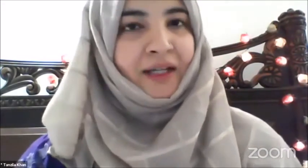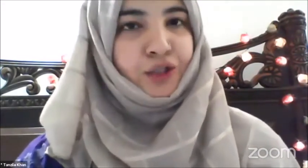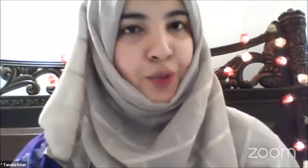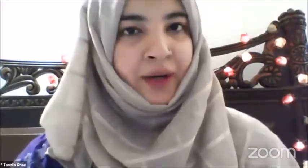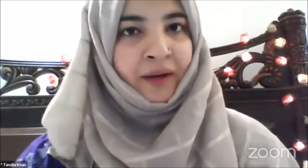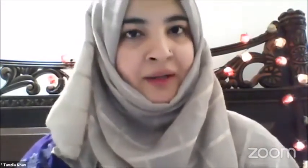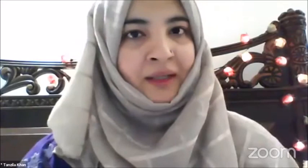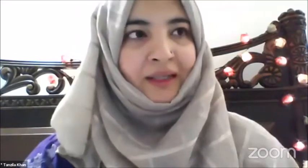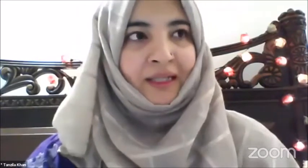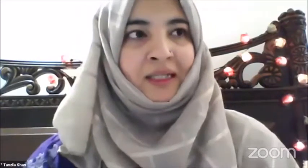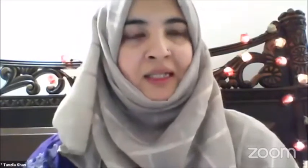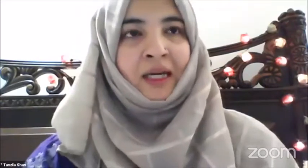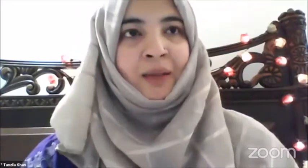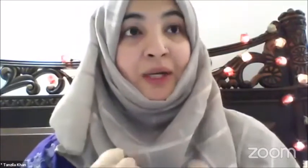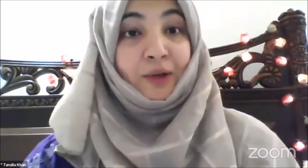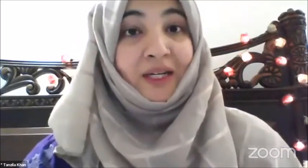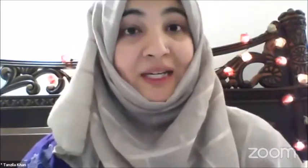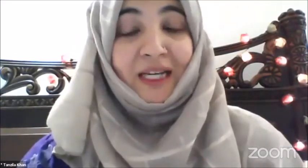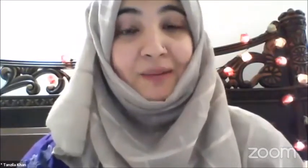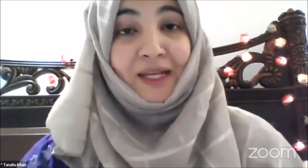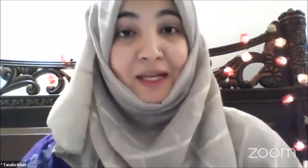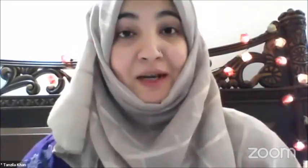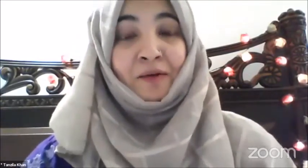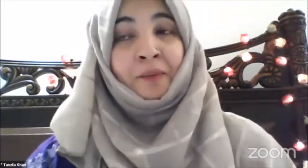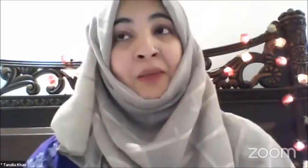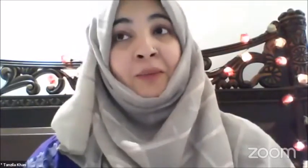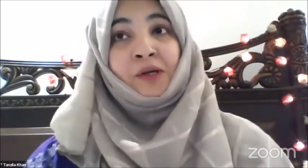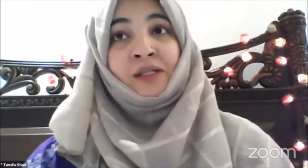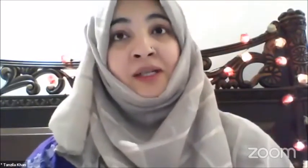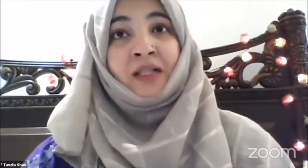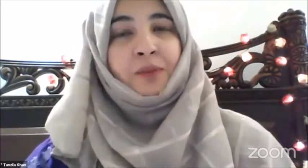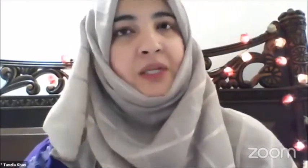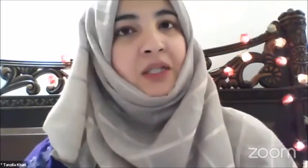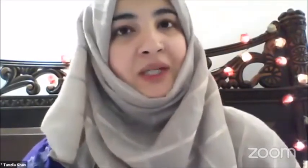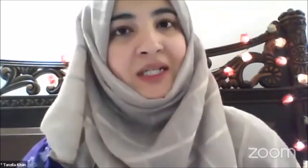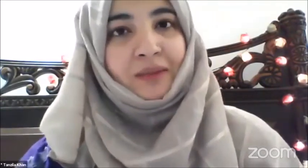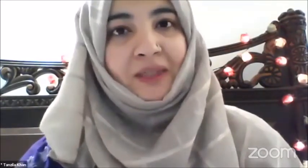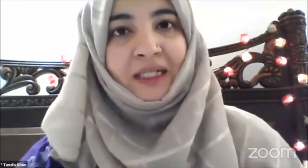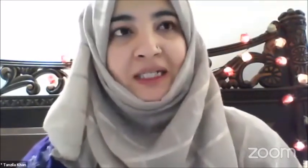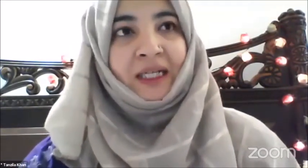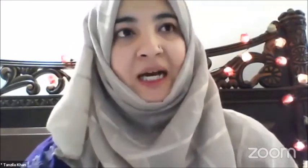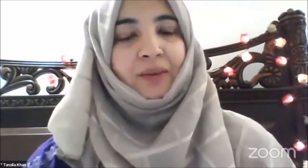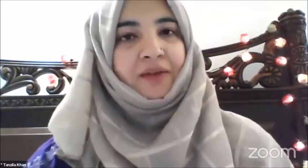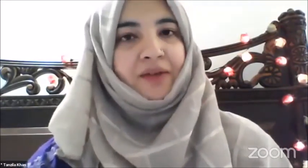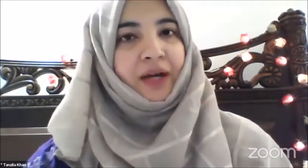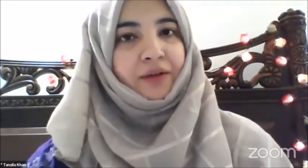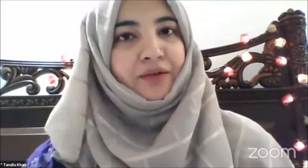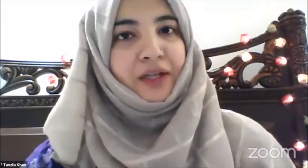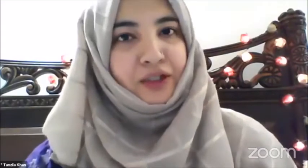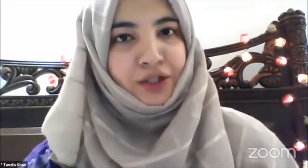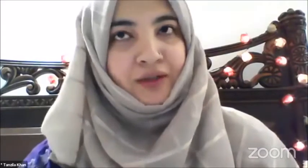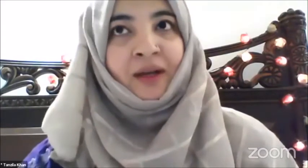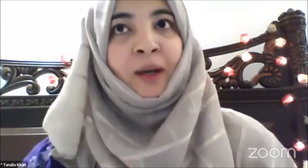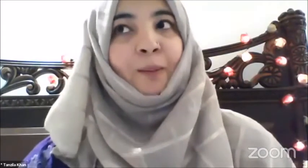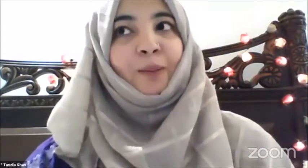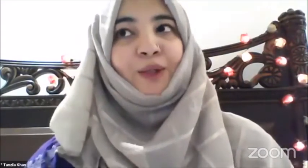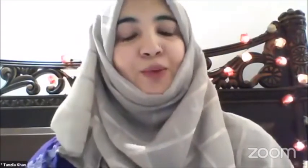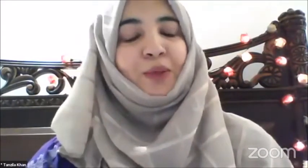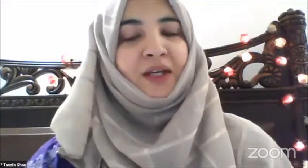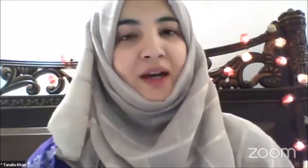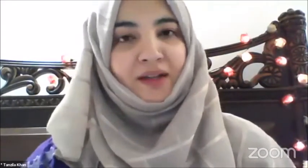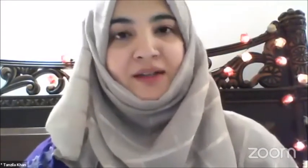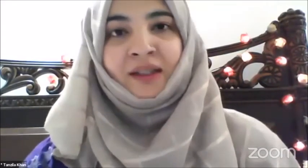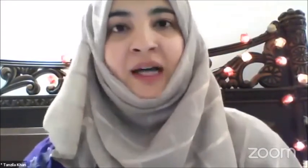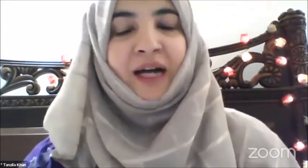really enjoyed this particular technique myself, because as a person with disability, I'm confined to the wheelchair, but